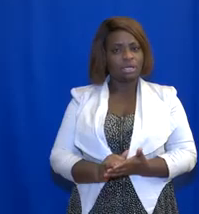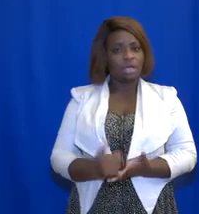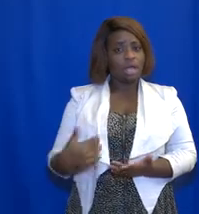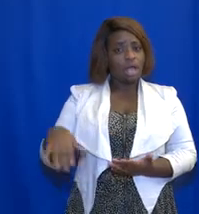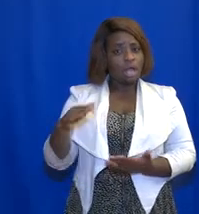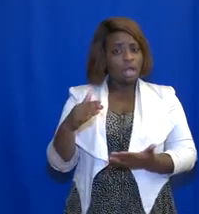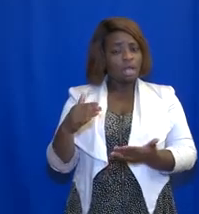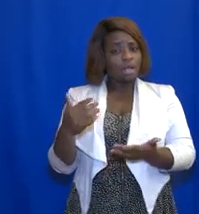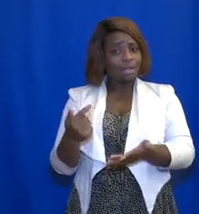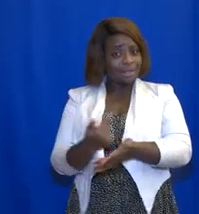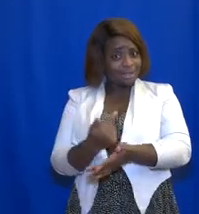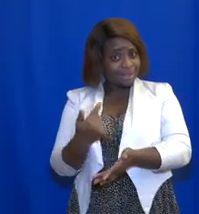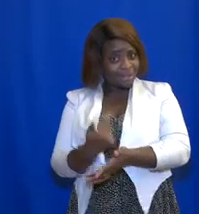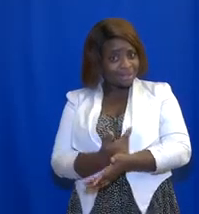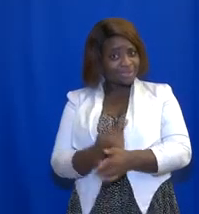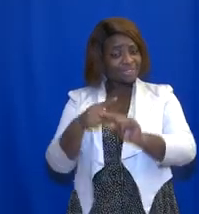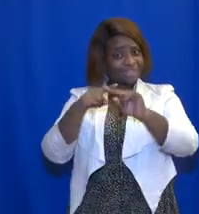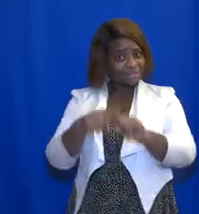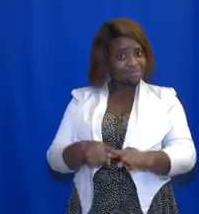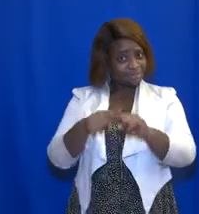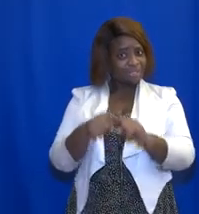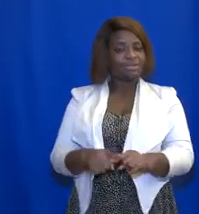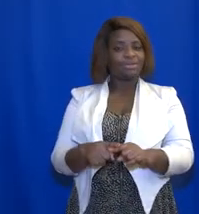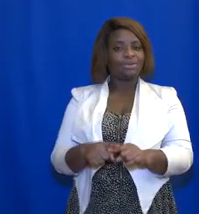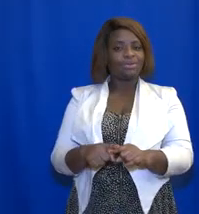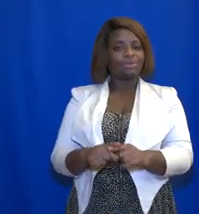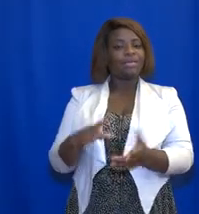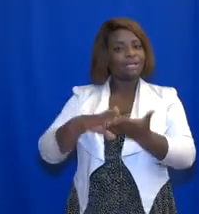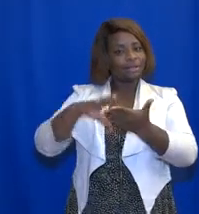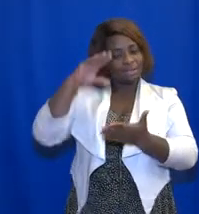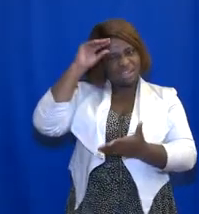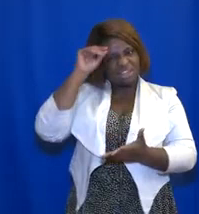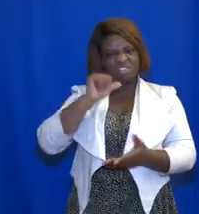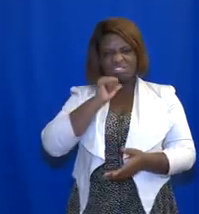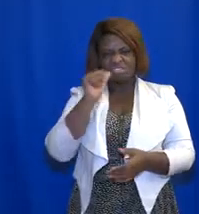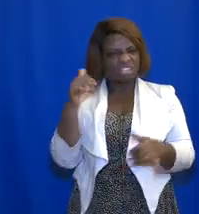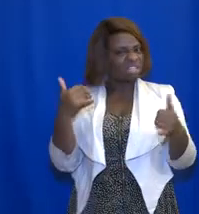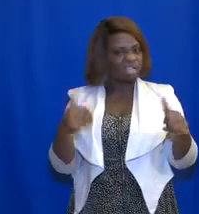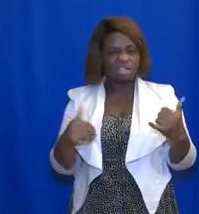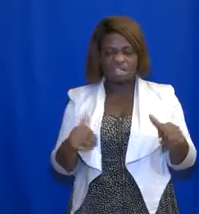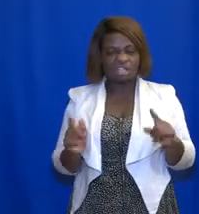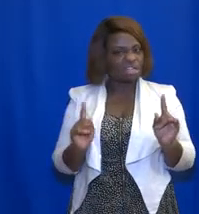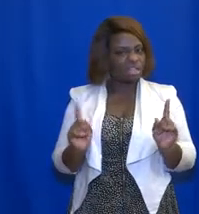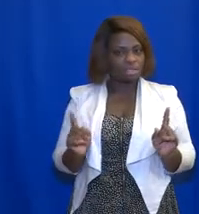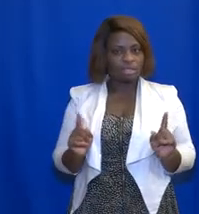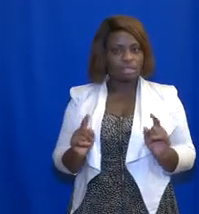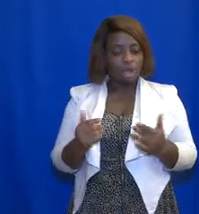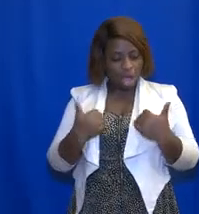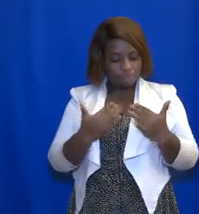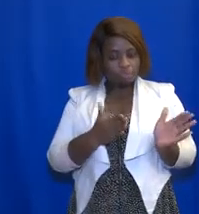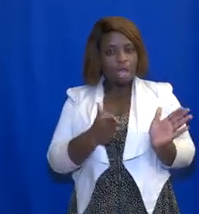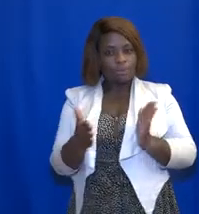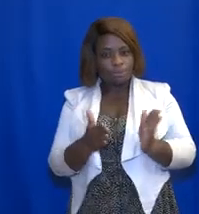ya dumo ni kasemono no we wo isani wo ke sure. What to go